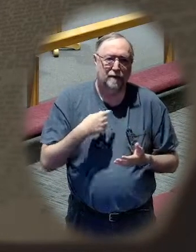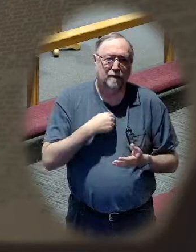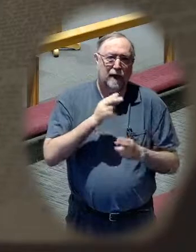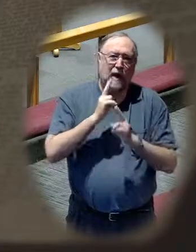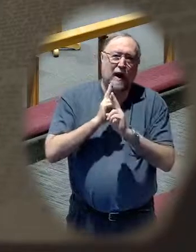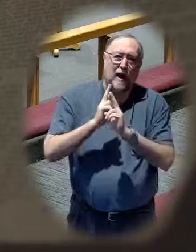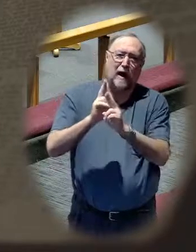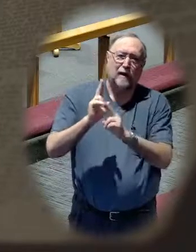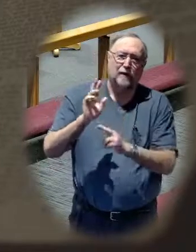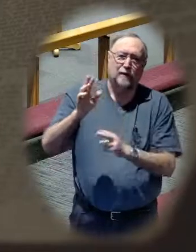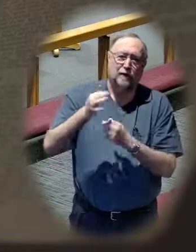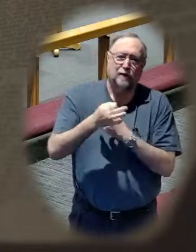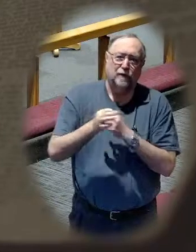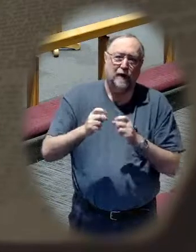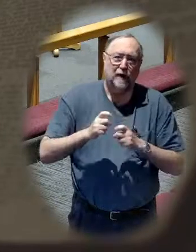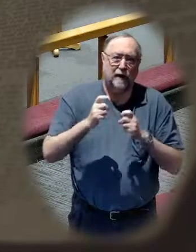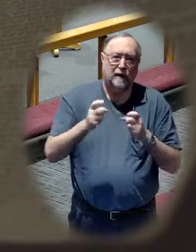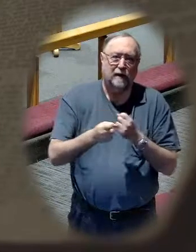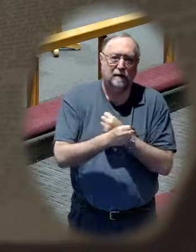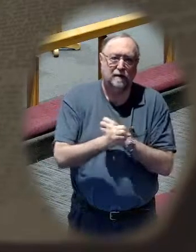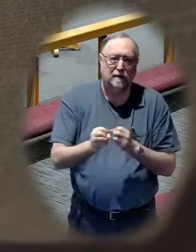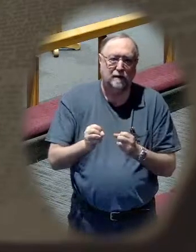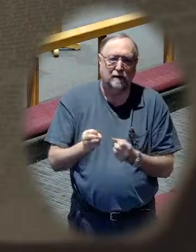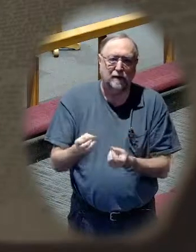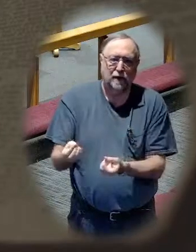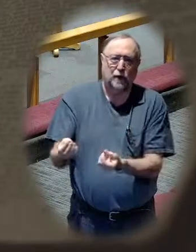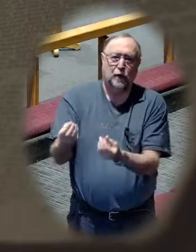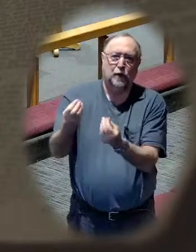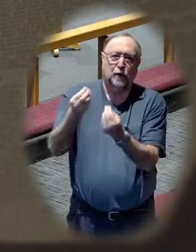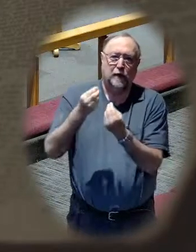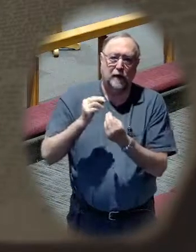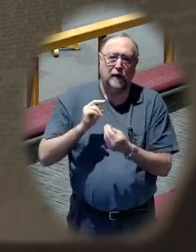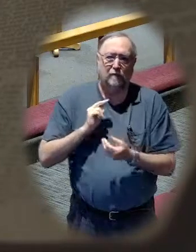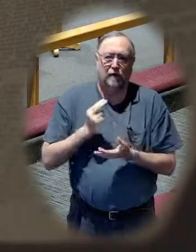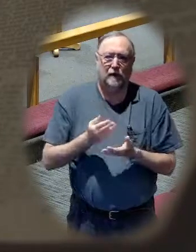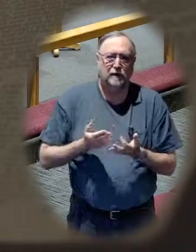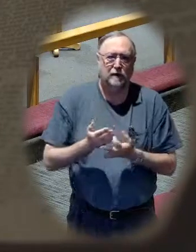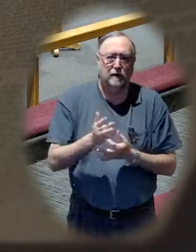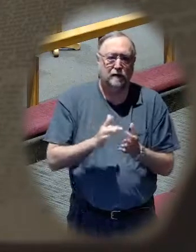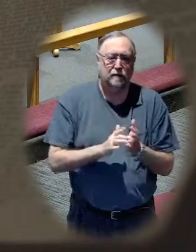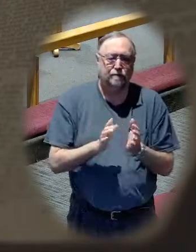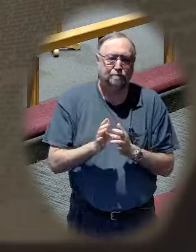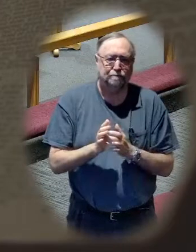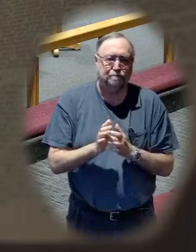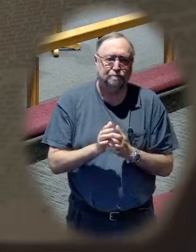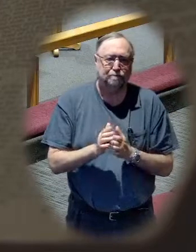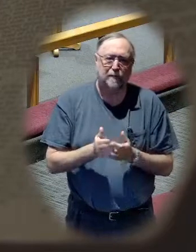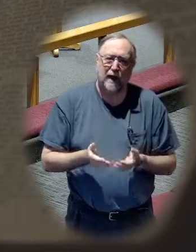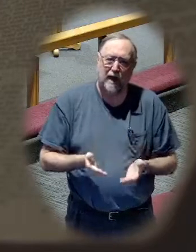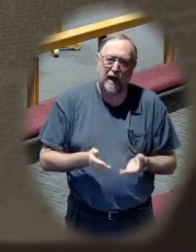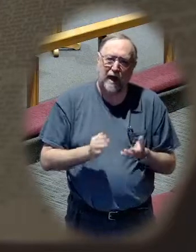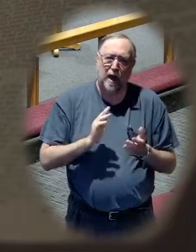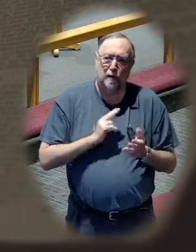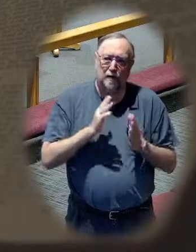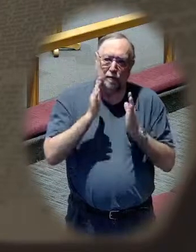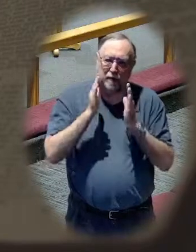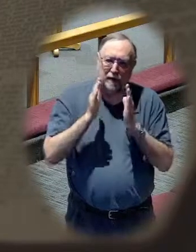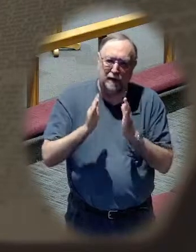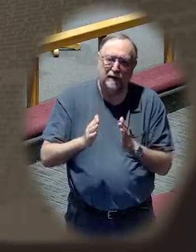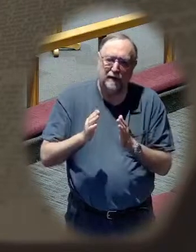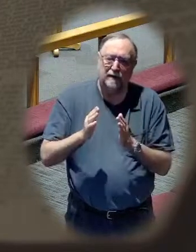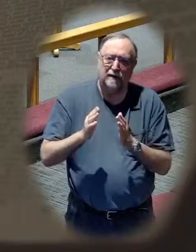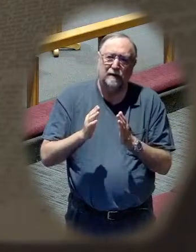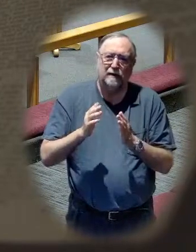free gift of salvation you give us through Jesus. Help Help us to focus on the reason for